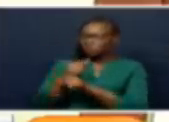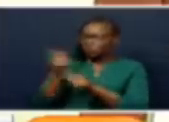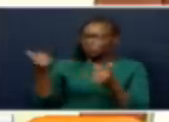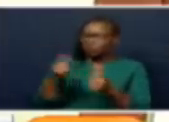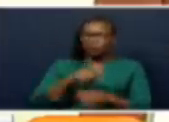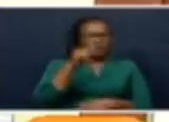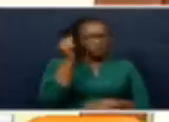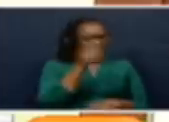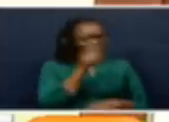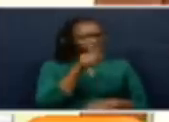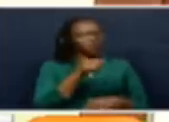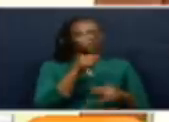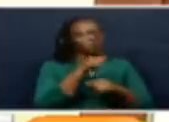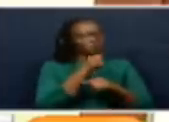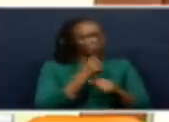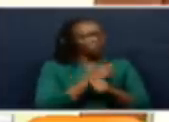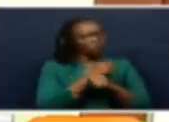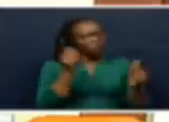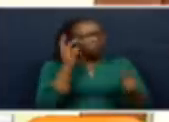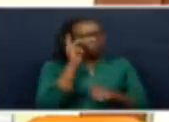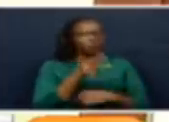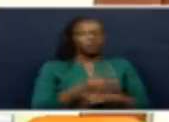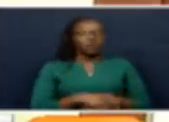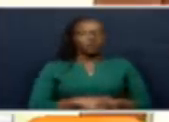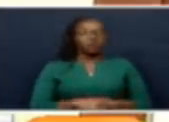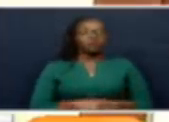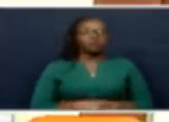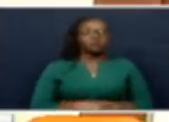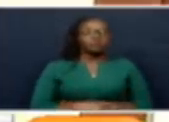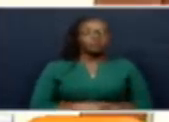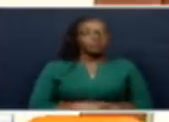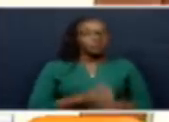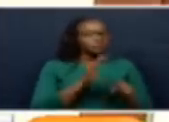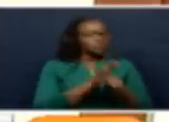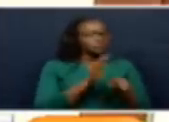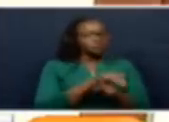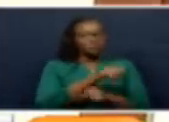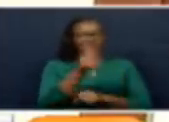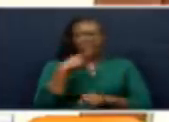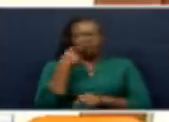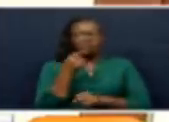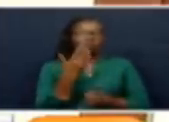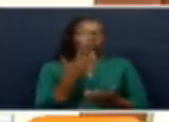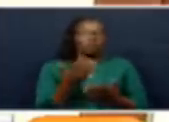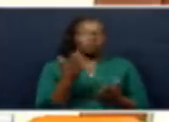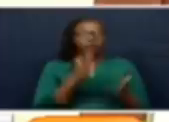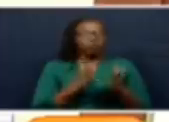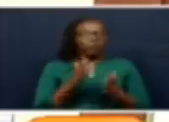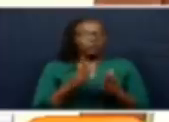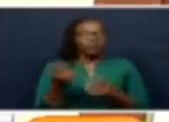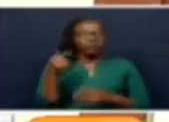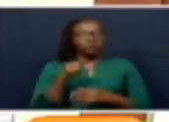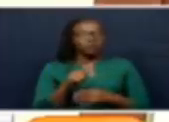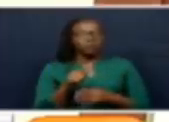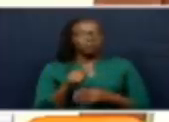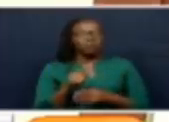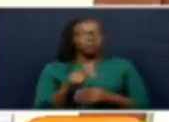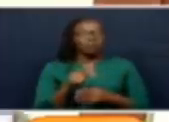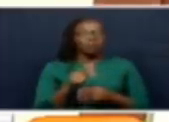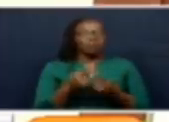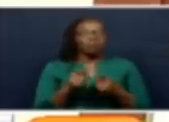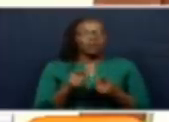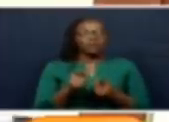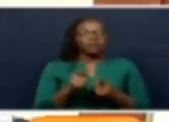That guy is an all-round guy. And so many others would have helped him. I don't think, but Matiang'i was